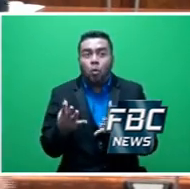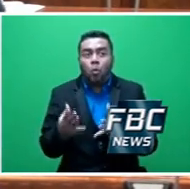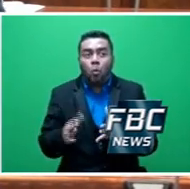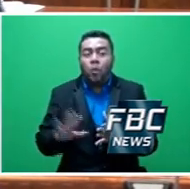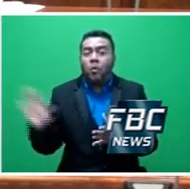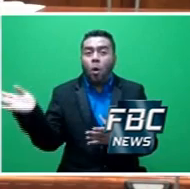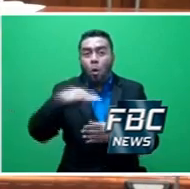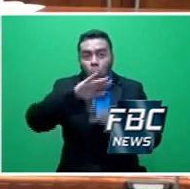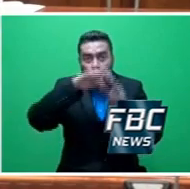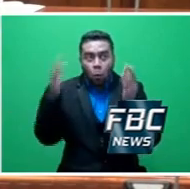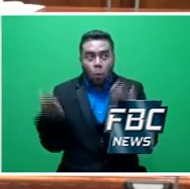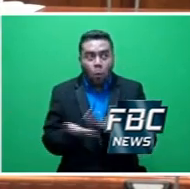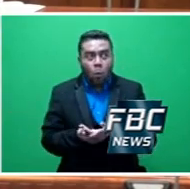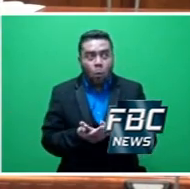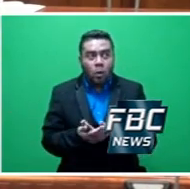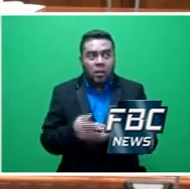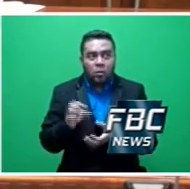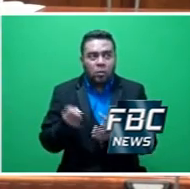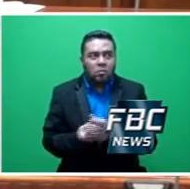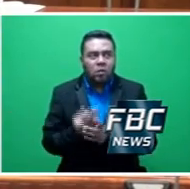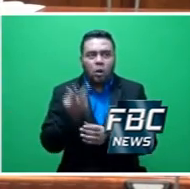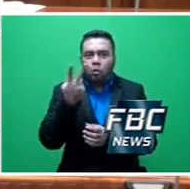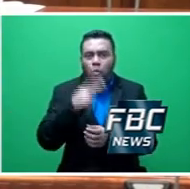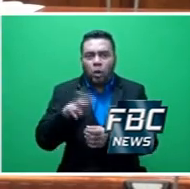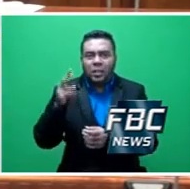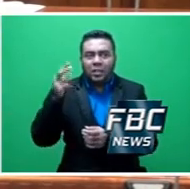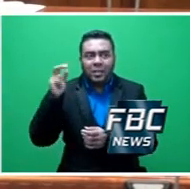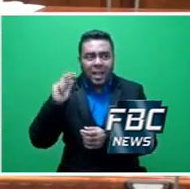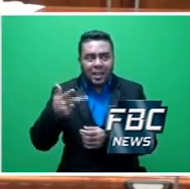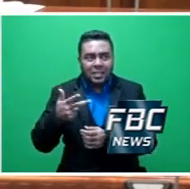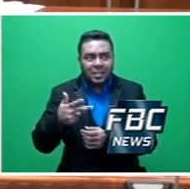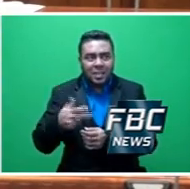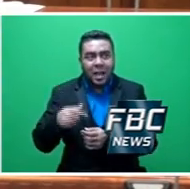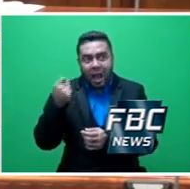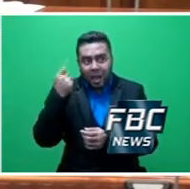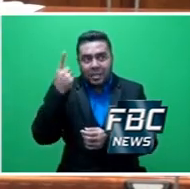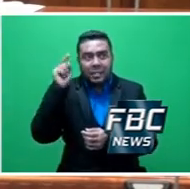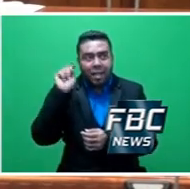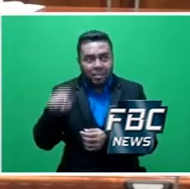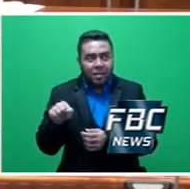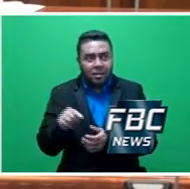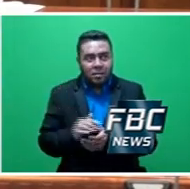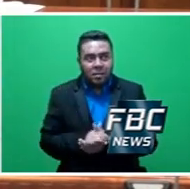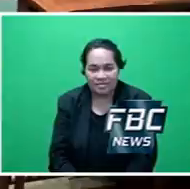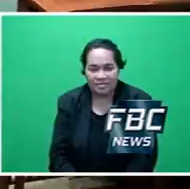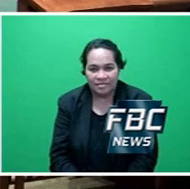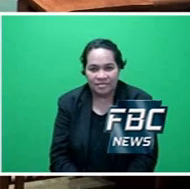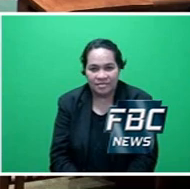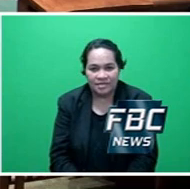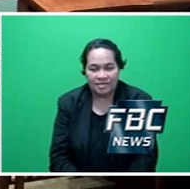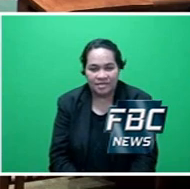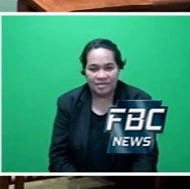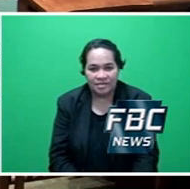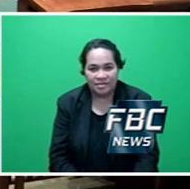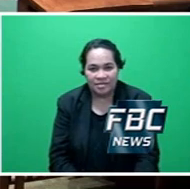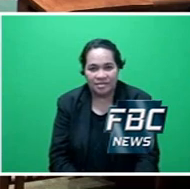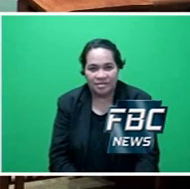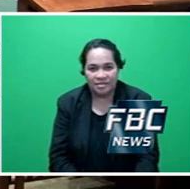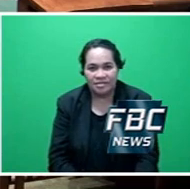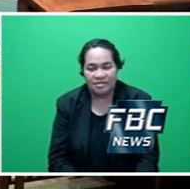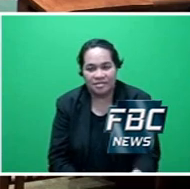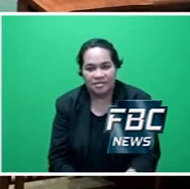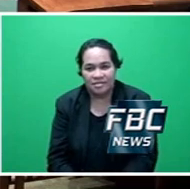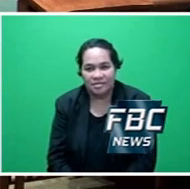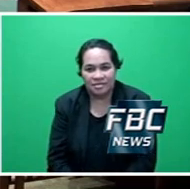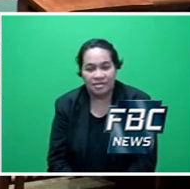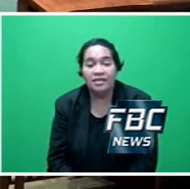world knew that we did not grow in 2008. Honourable Prasad, understand that. In 2008, if we had used those figures, we would